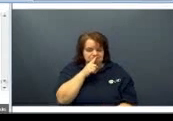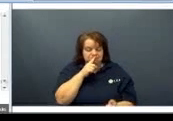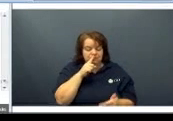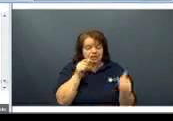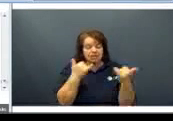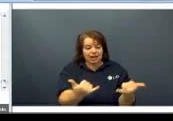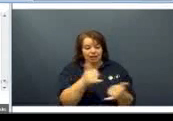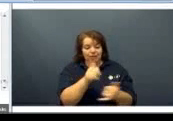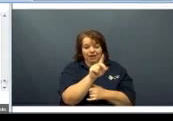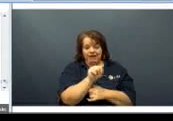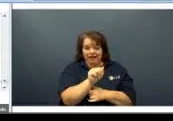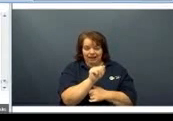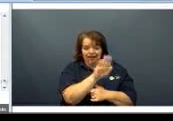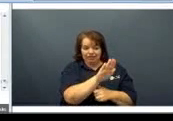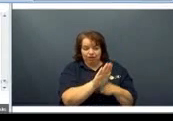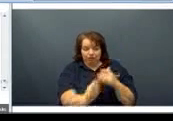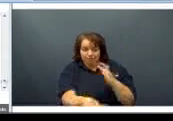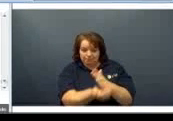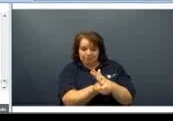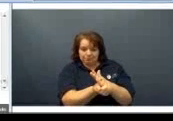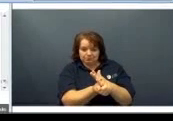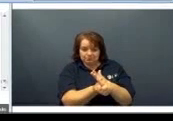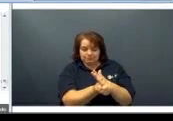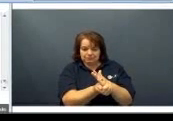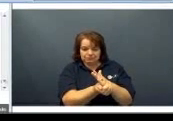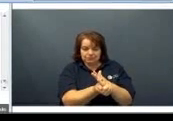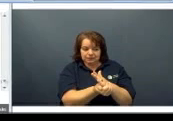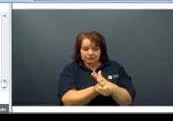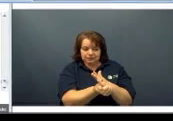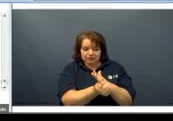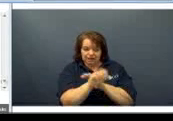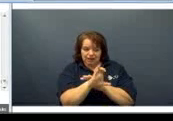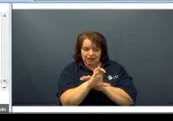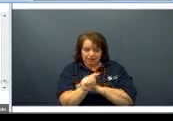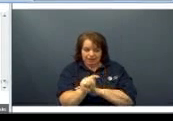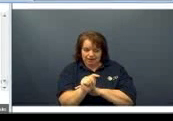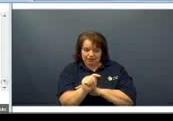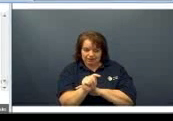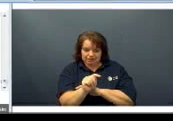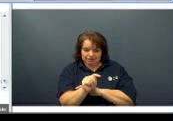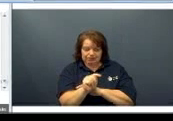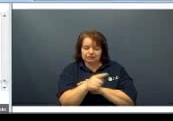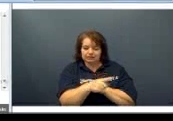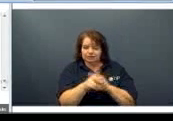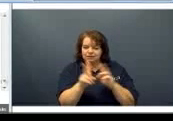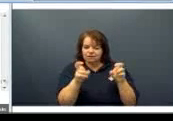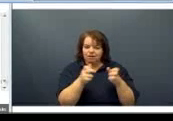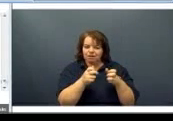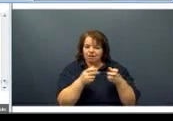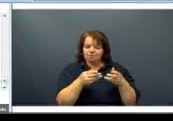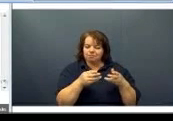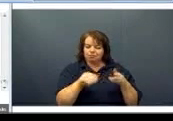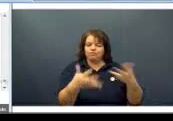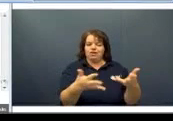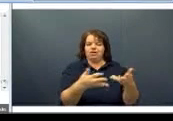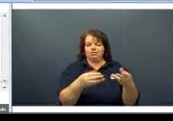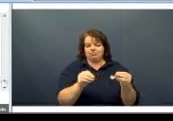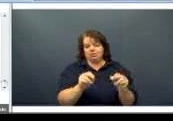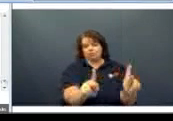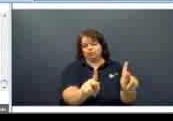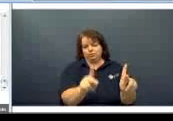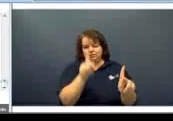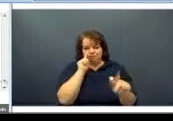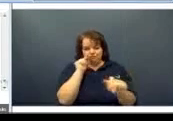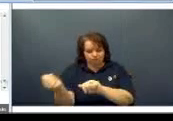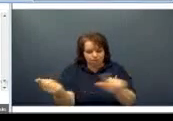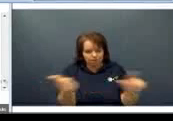this. So what the ADA Amendments Act did, the Americans with Disabilities Act, Amendment Act, it opened the door.